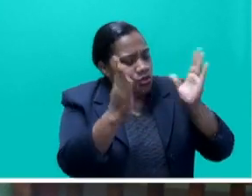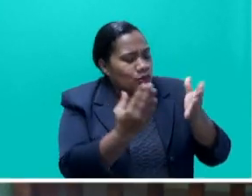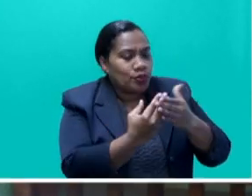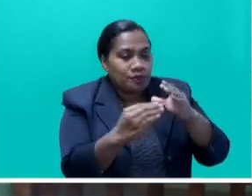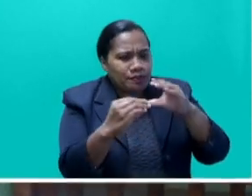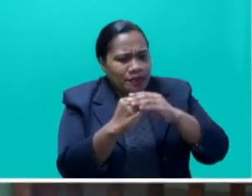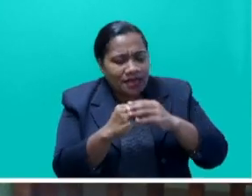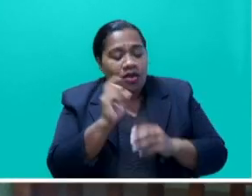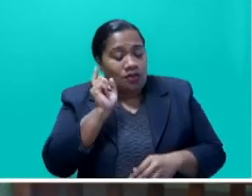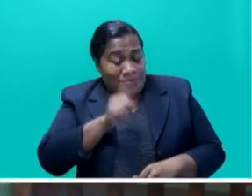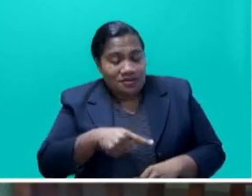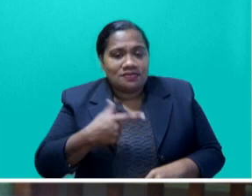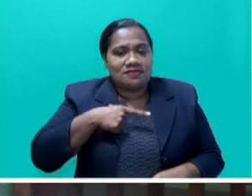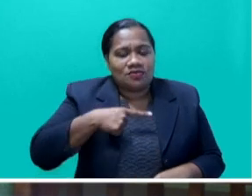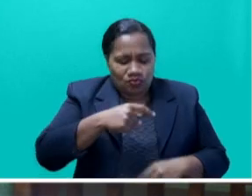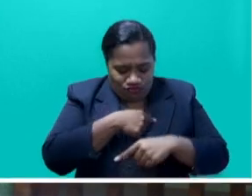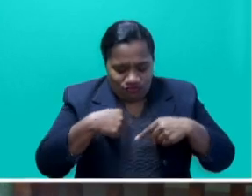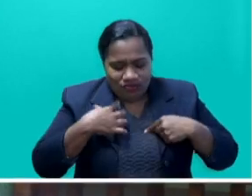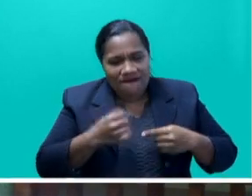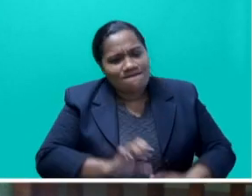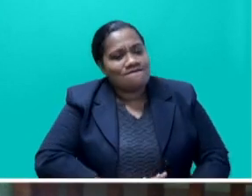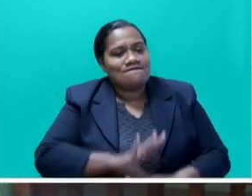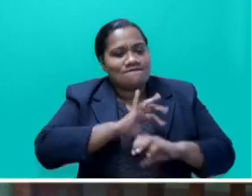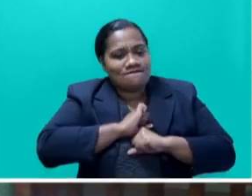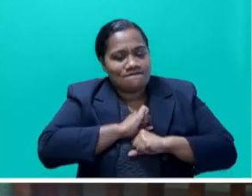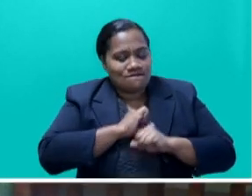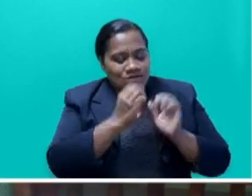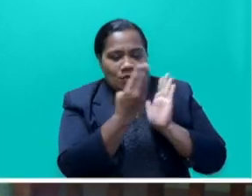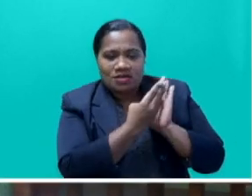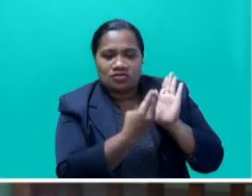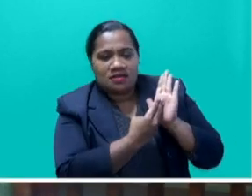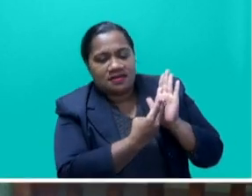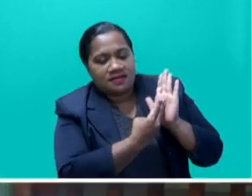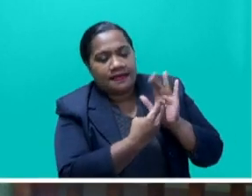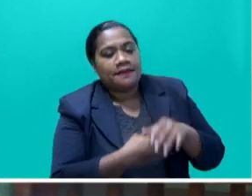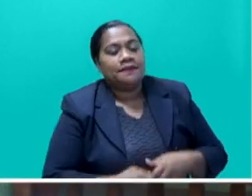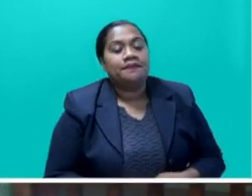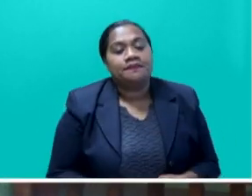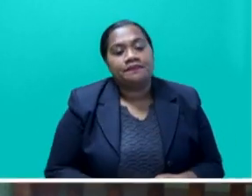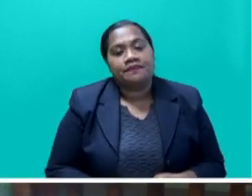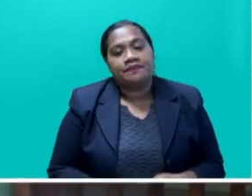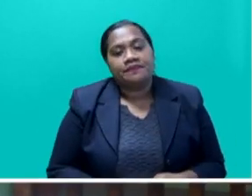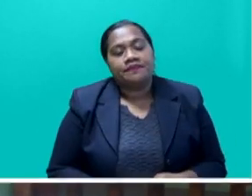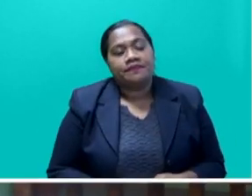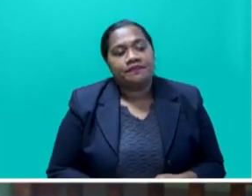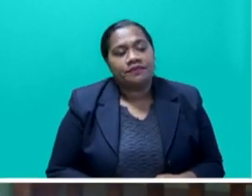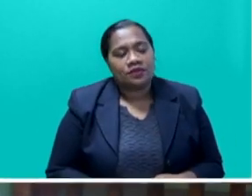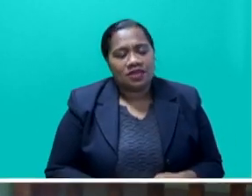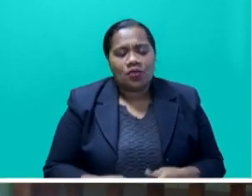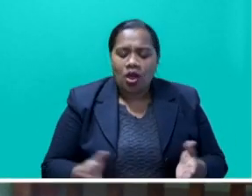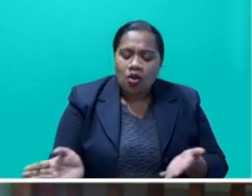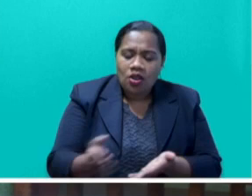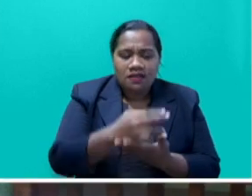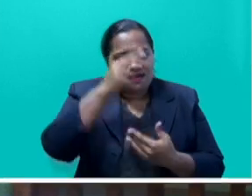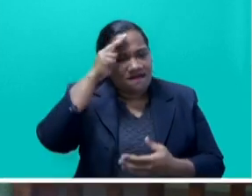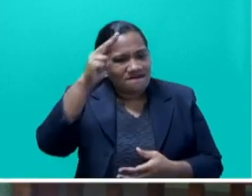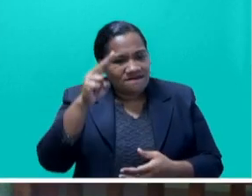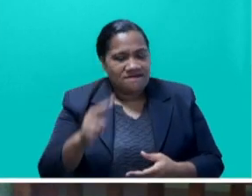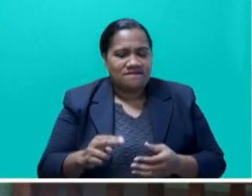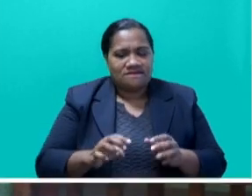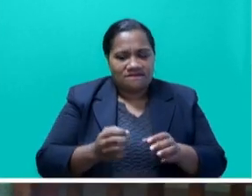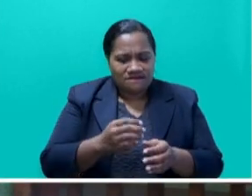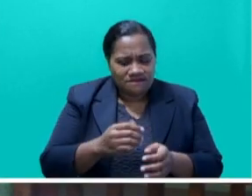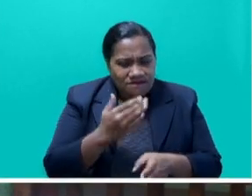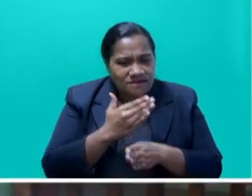is why we have confidence in this budget. However, Mr. Speaker, sir, our collective national efforts against COVID-19 and projections